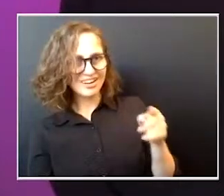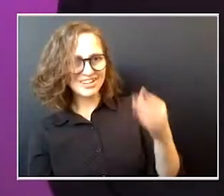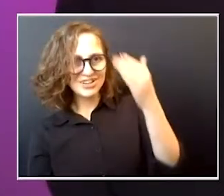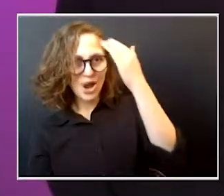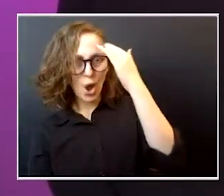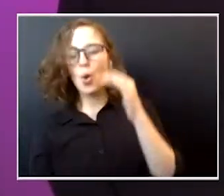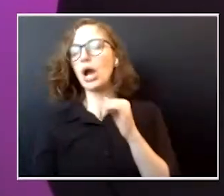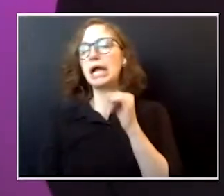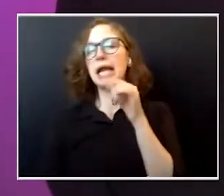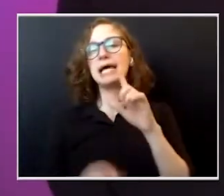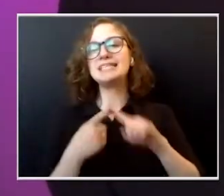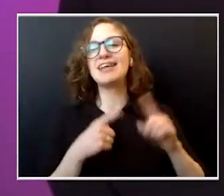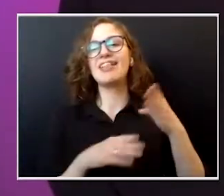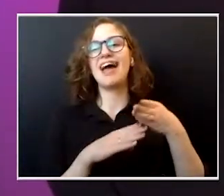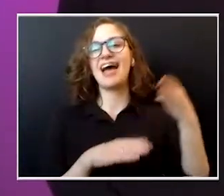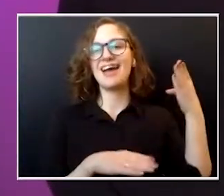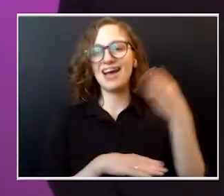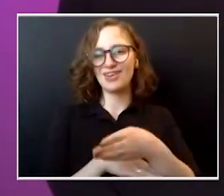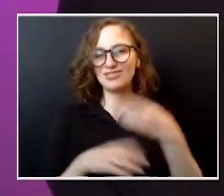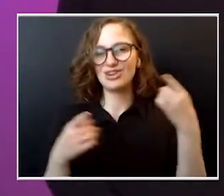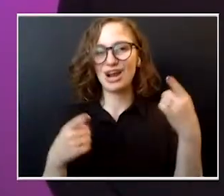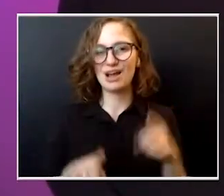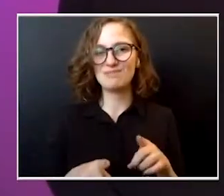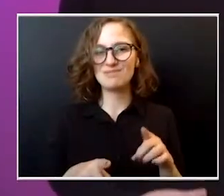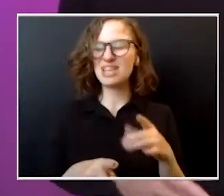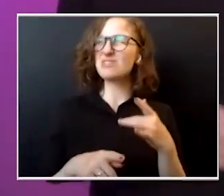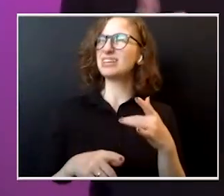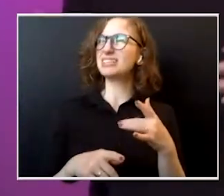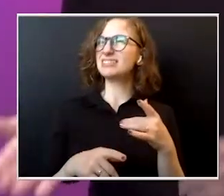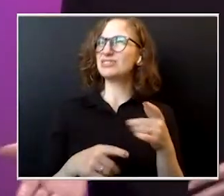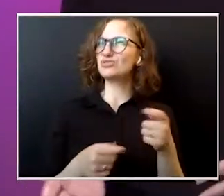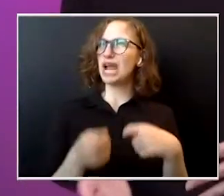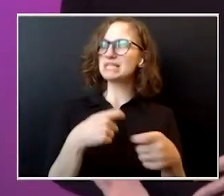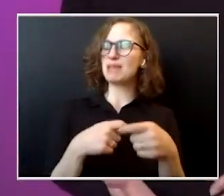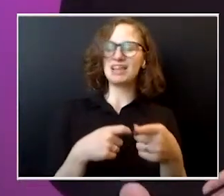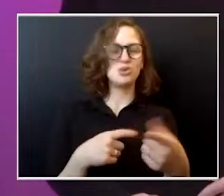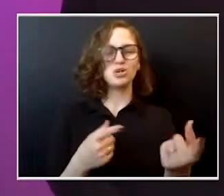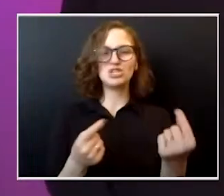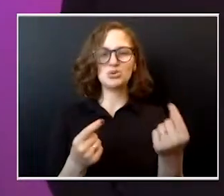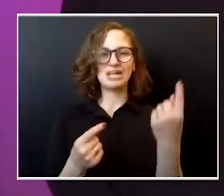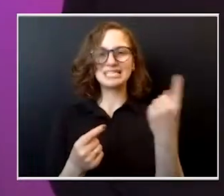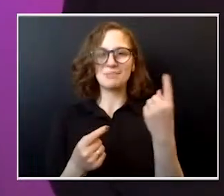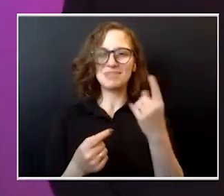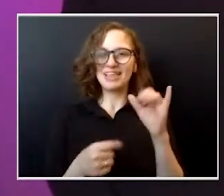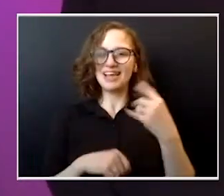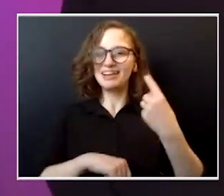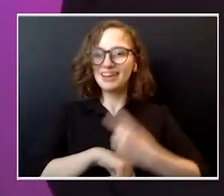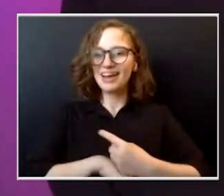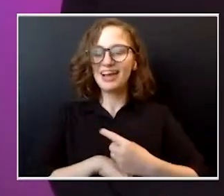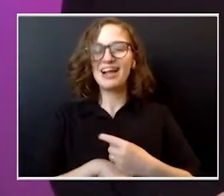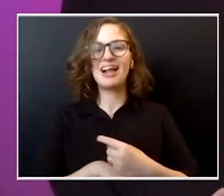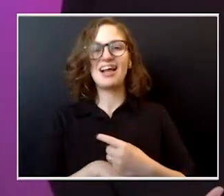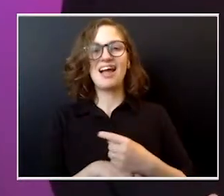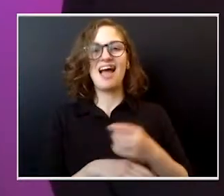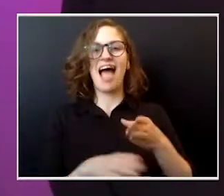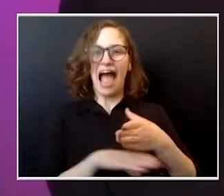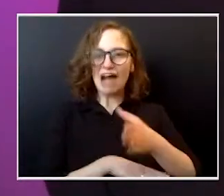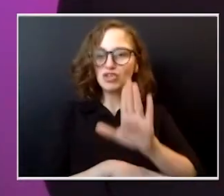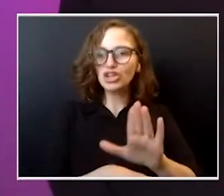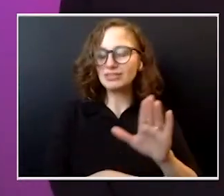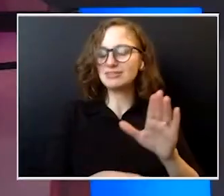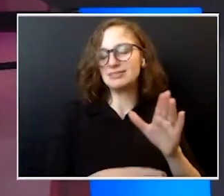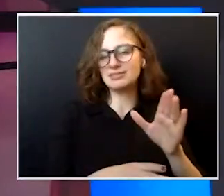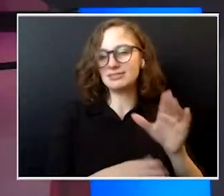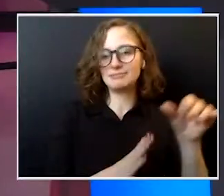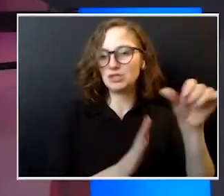after you did. Was it a transplant? I can't remember what case you were doing that day, but it wasn't until after that I found out that this had happened. Yeah. Oh my gosh. I